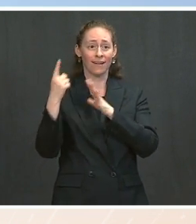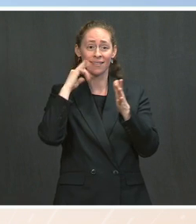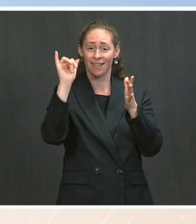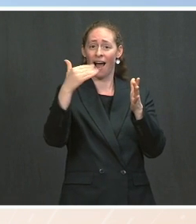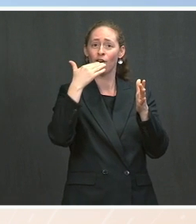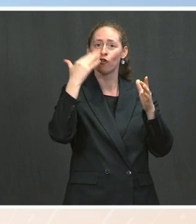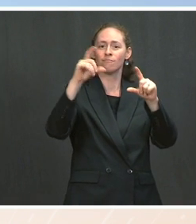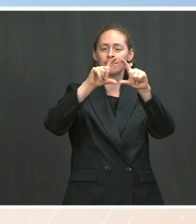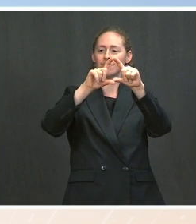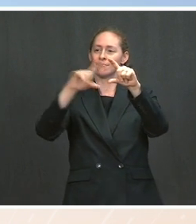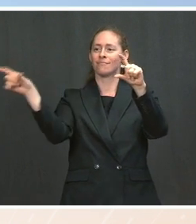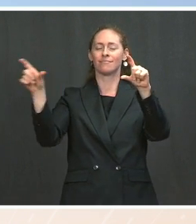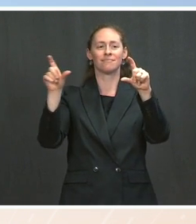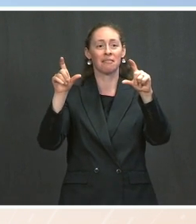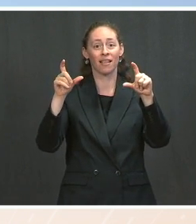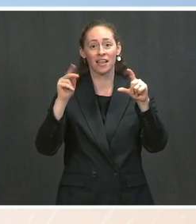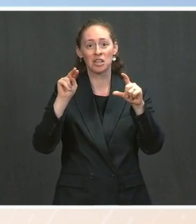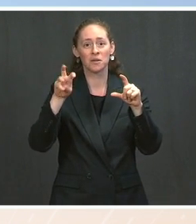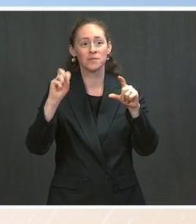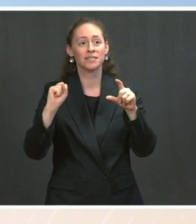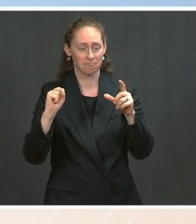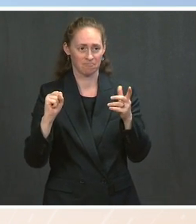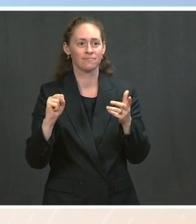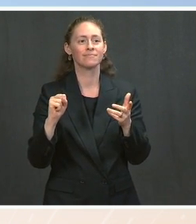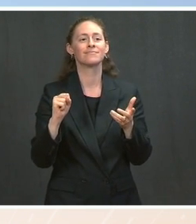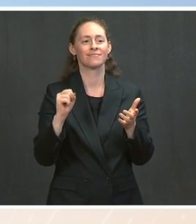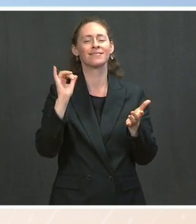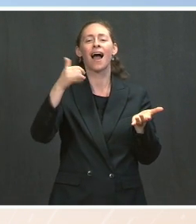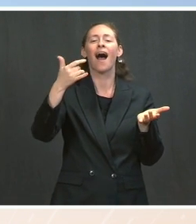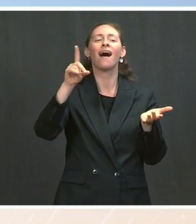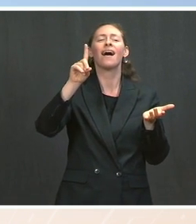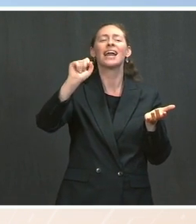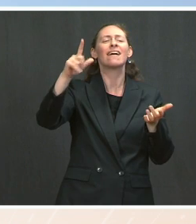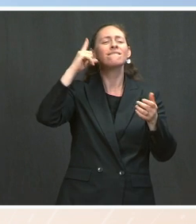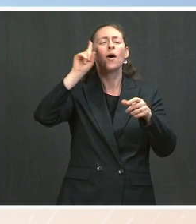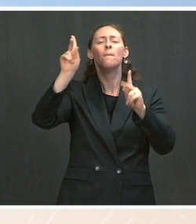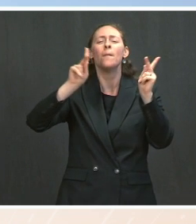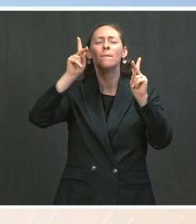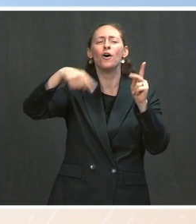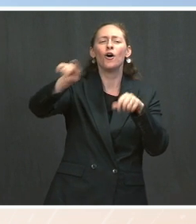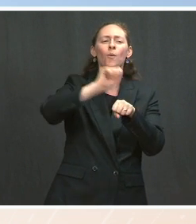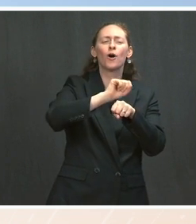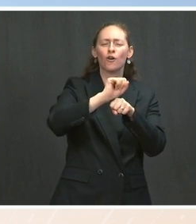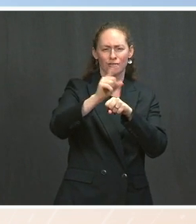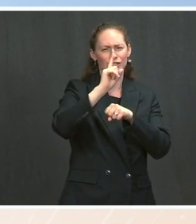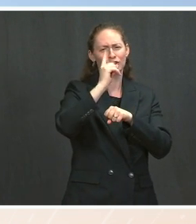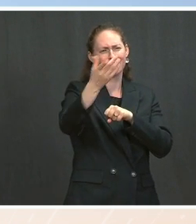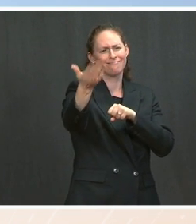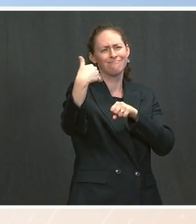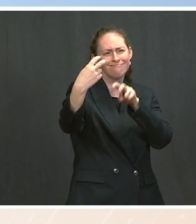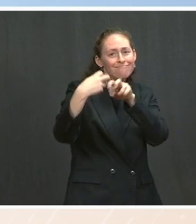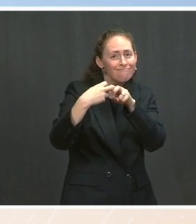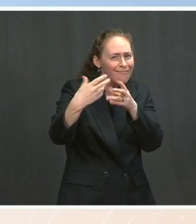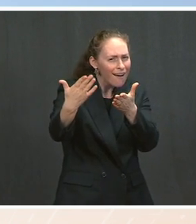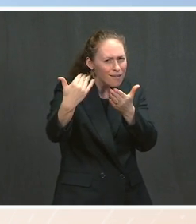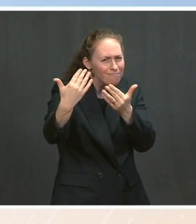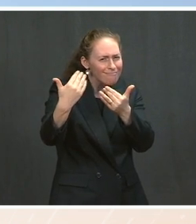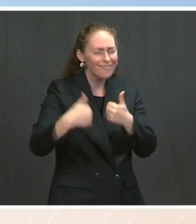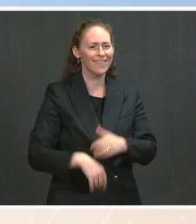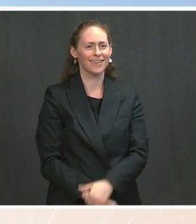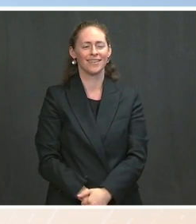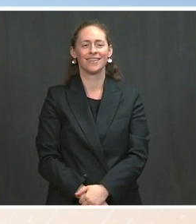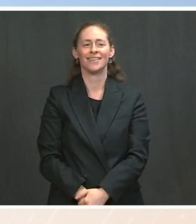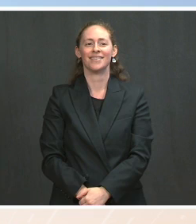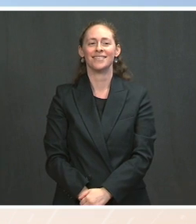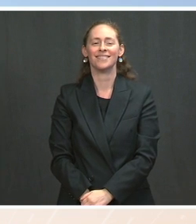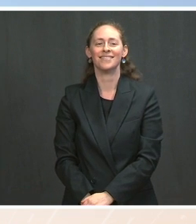A deal for the working people. Got it. Okay, go ahead. So glad we could work that out. Thank you very much. On Israel, how much credit does President Biden think